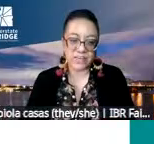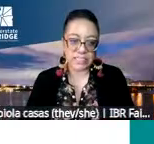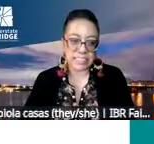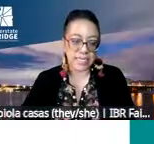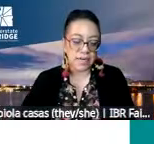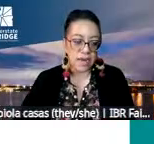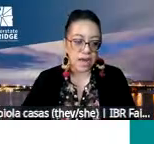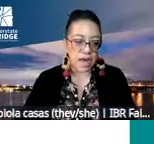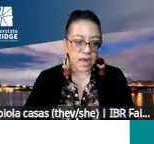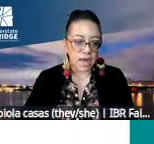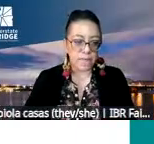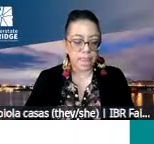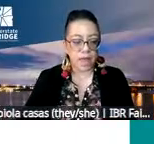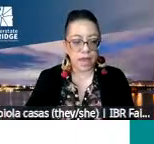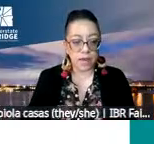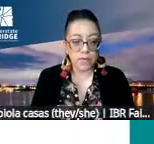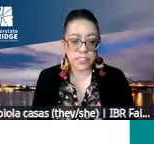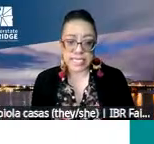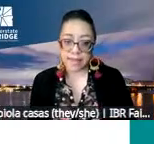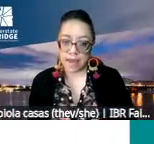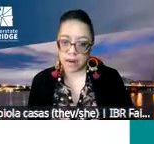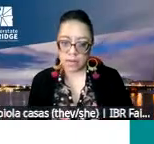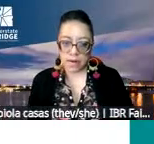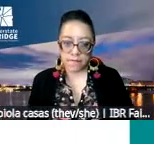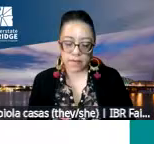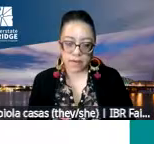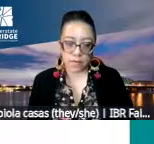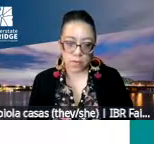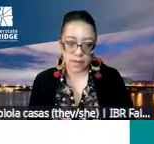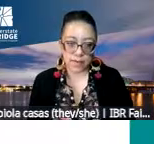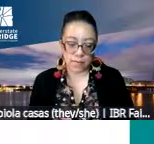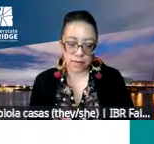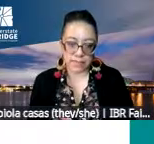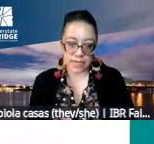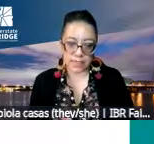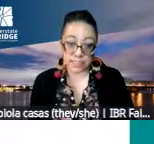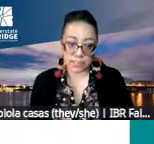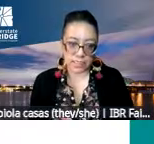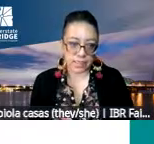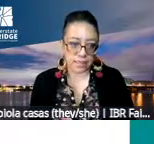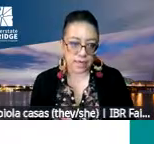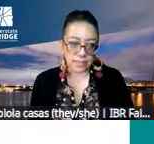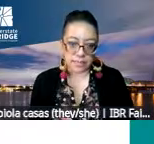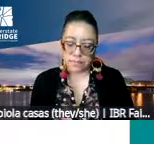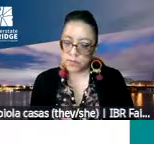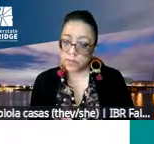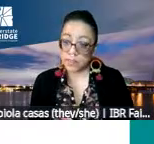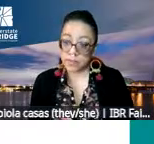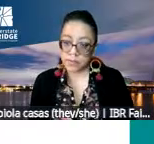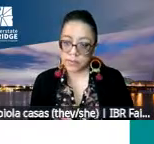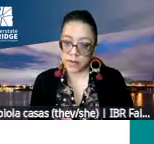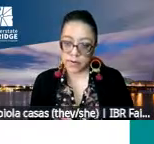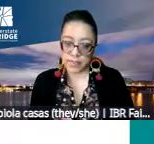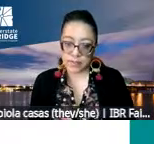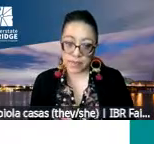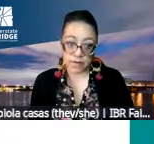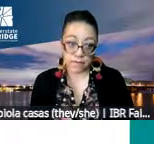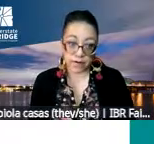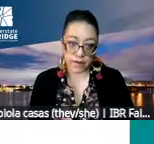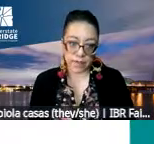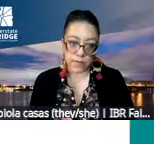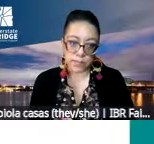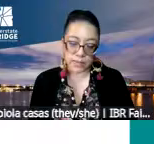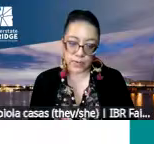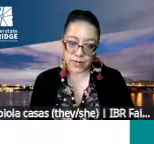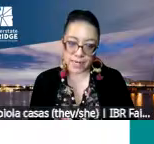Thank you, Lisa. I will just say that a lot of the work that we've done, especially in the last 2 years or so, has been